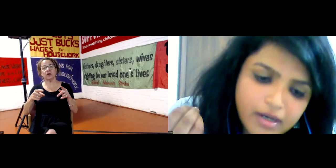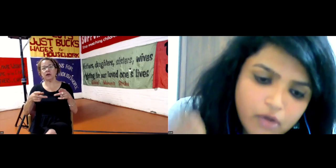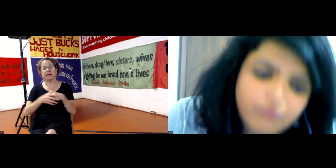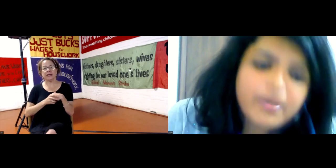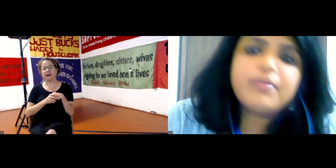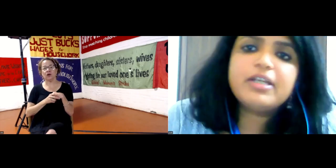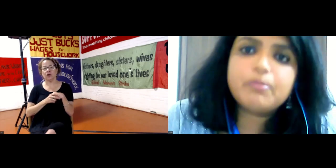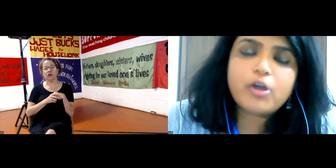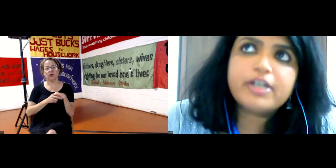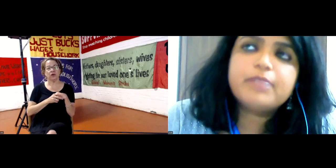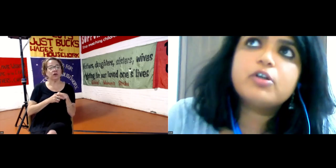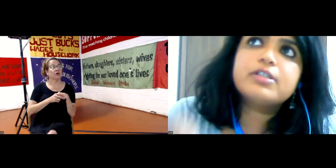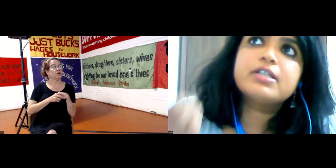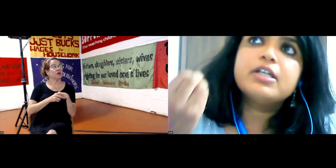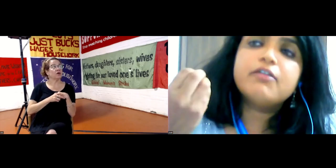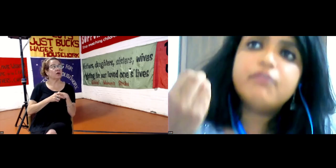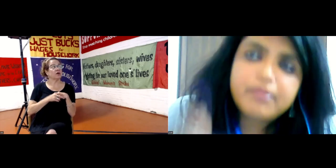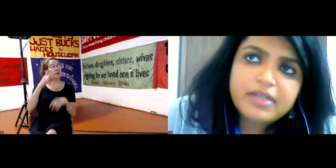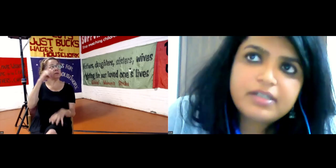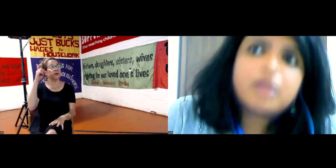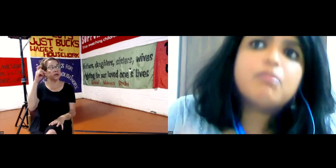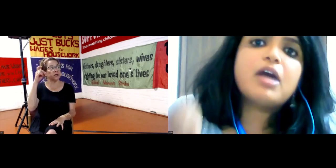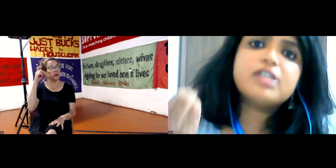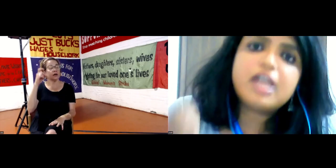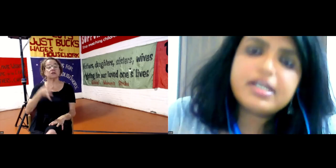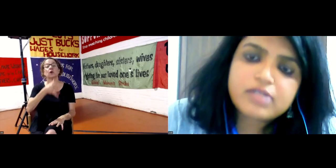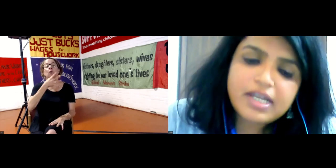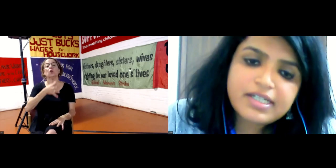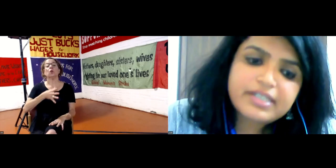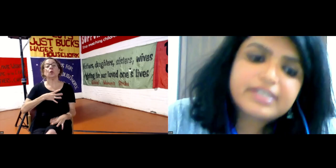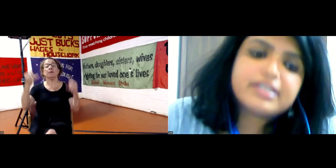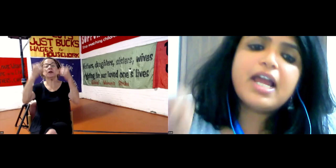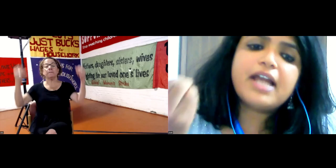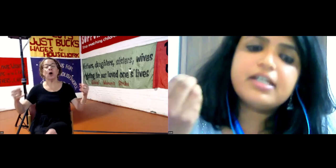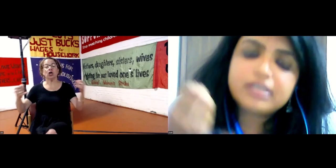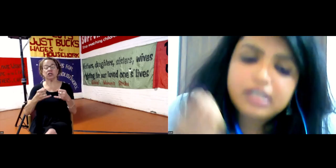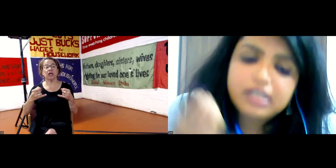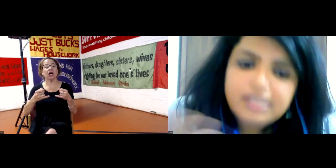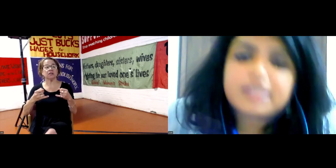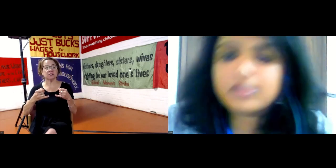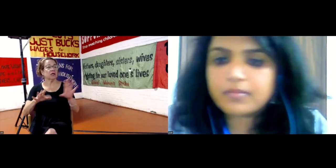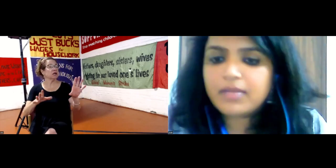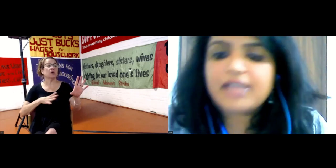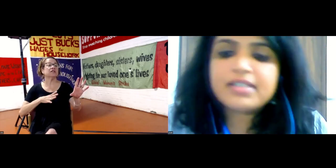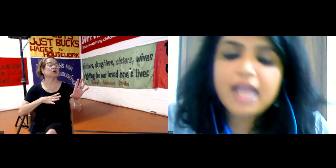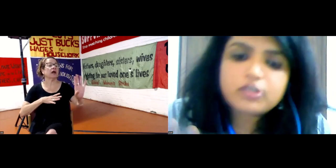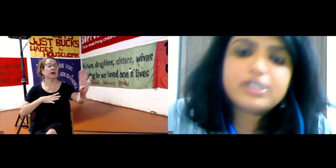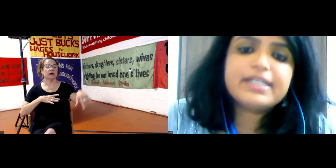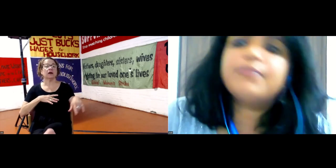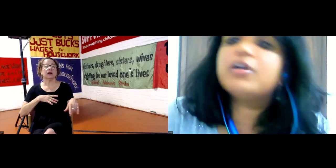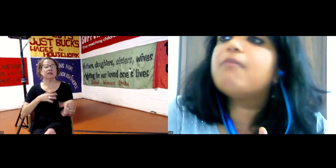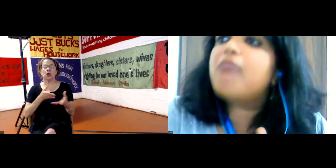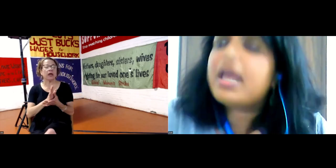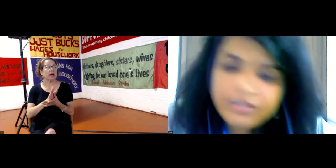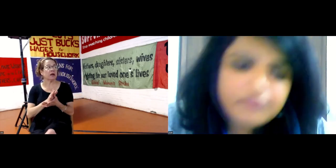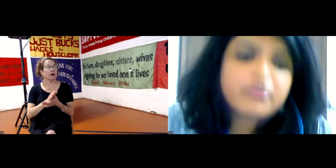are of primal importance, because women, marginalized societies, And the caste system has actually